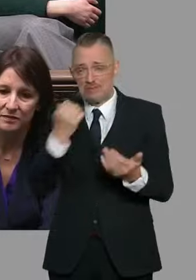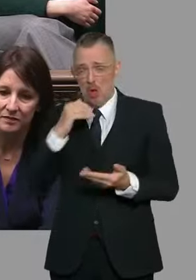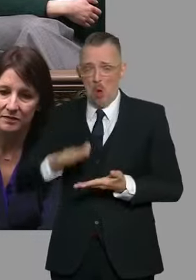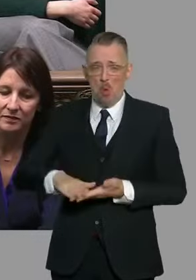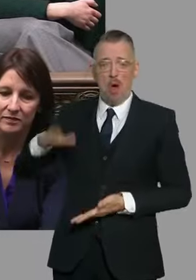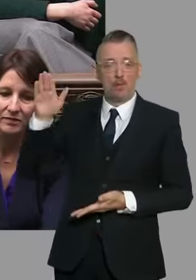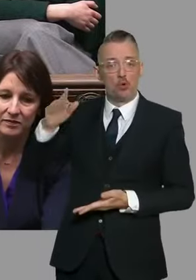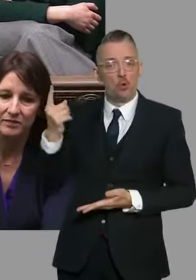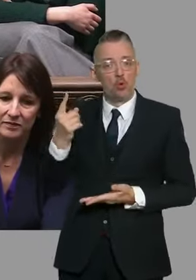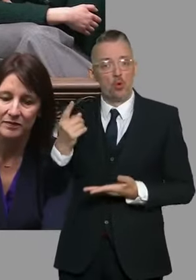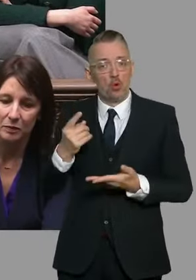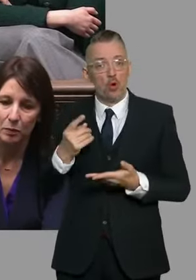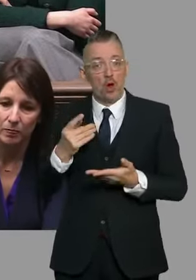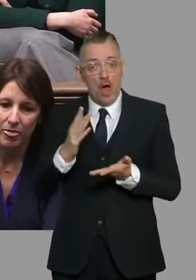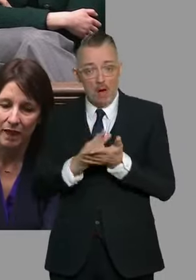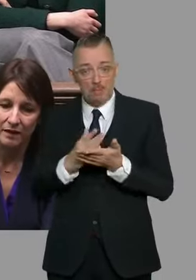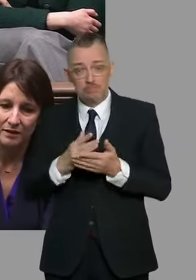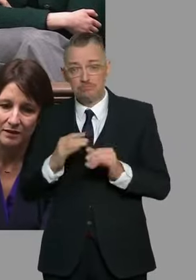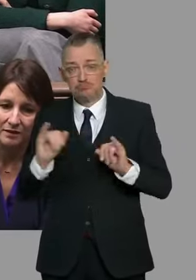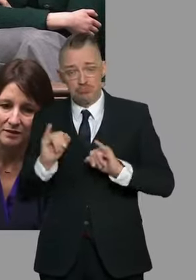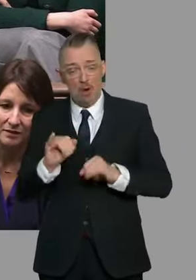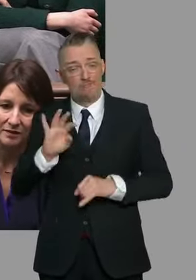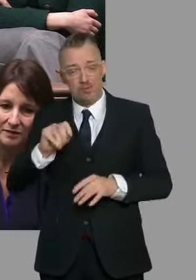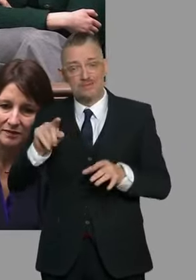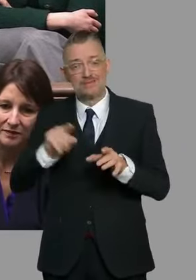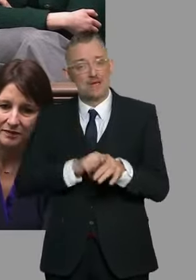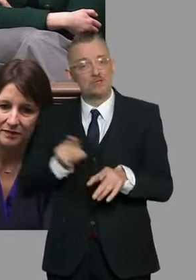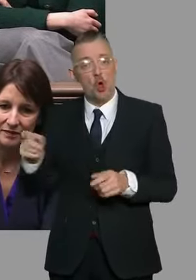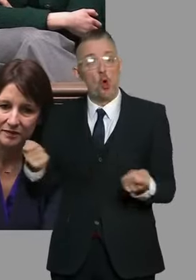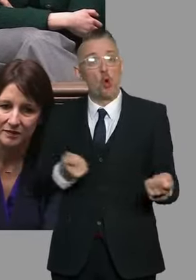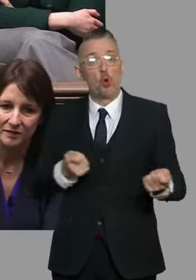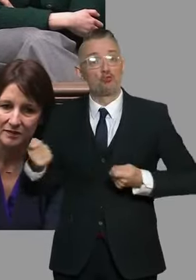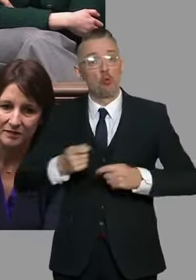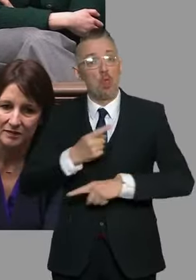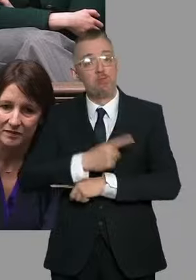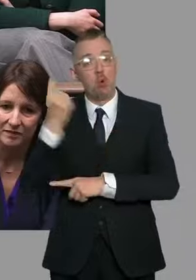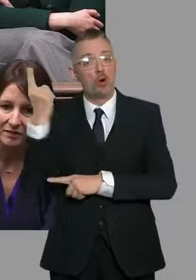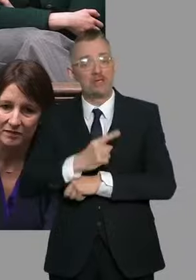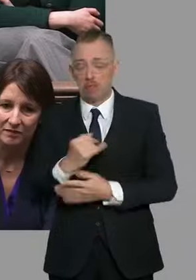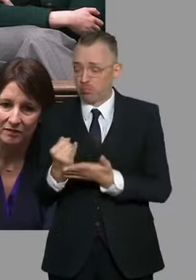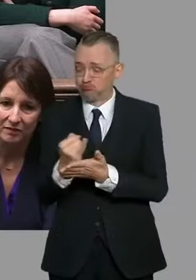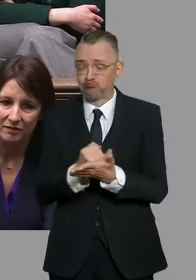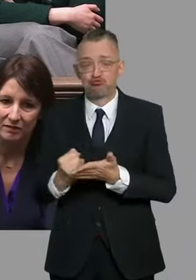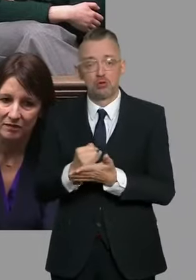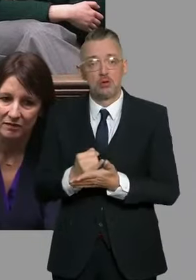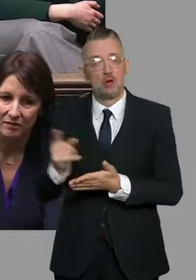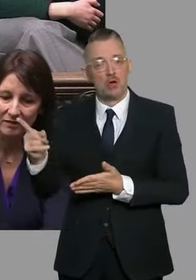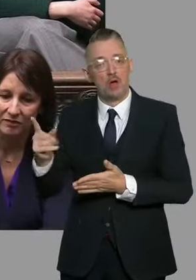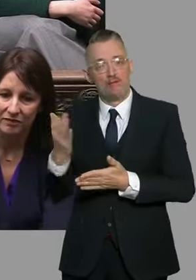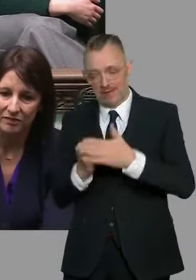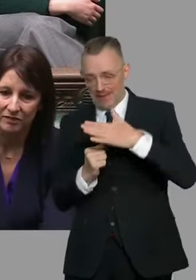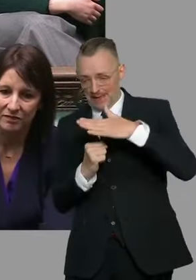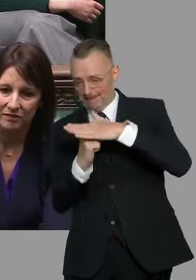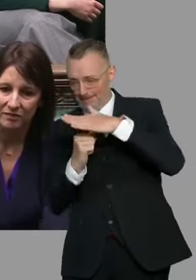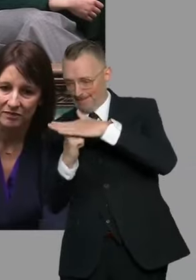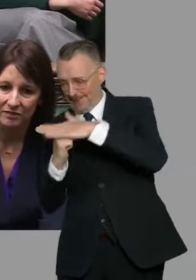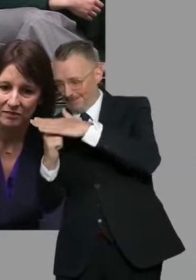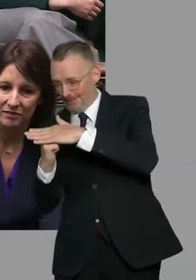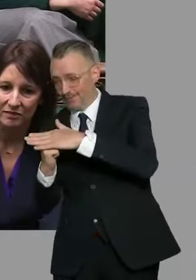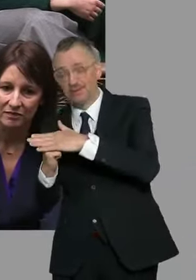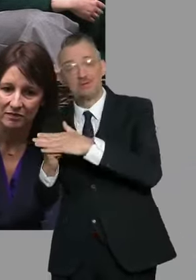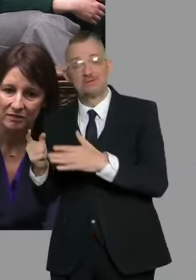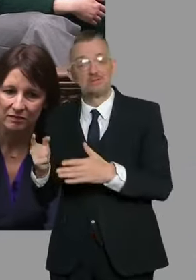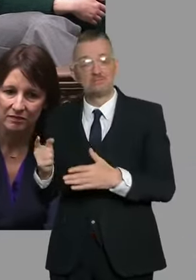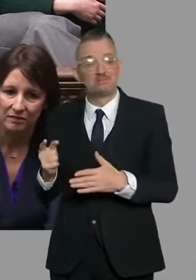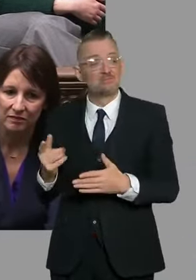they lost control of the borders. They set a cap for each of those 14 years. It wasn't hard, it didn't stop people coming, and it got a record